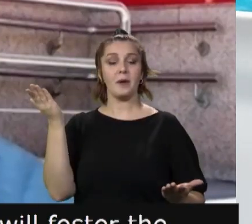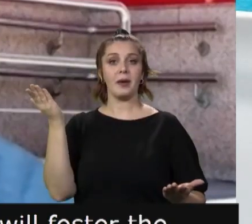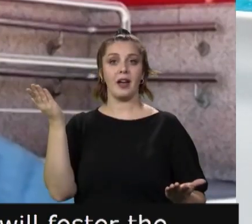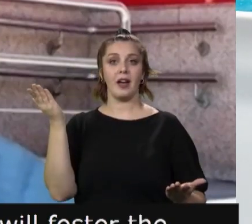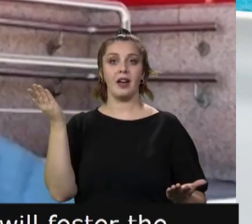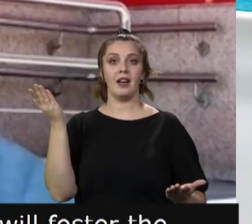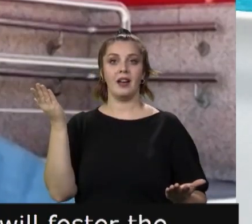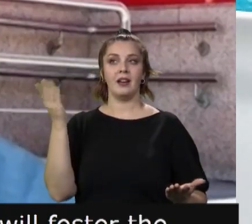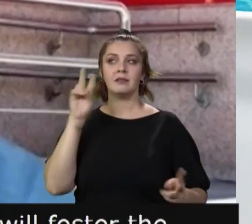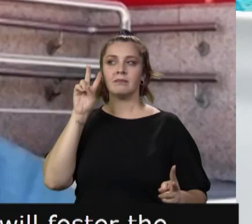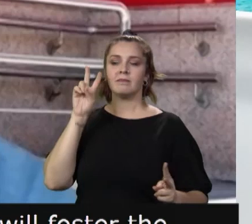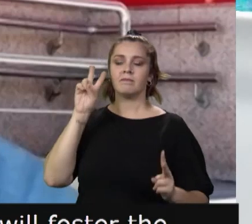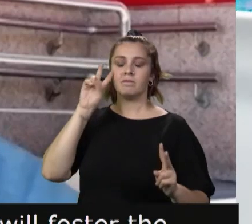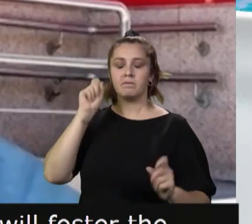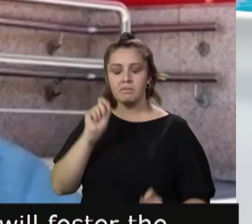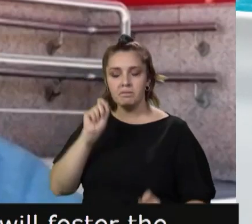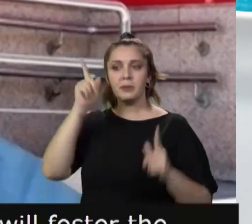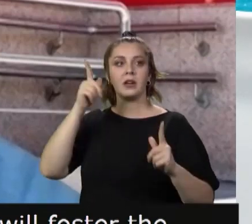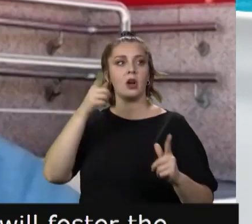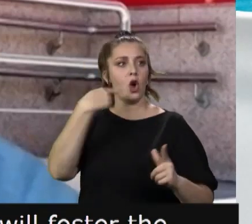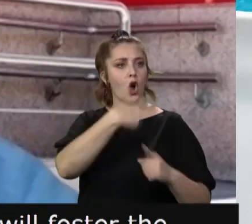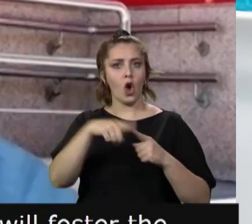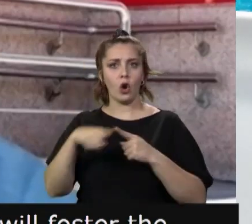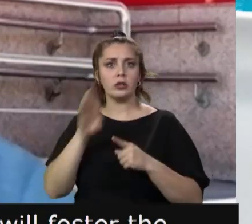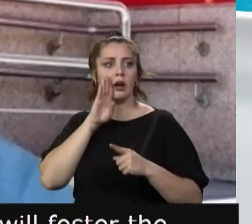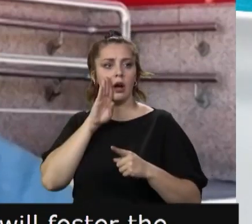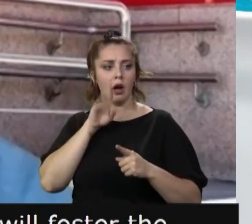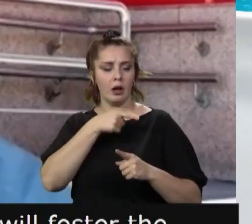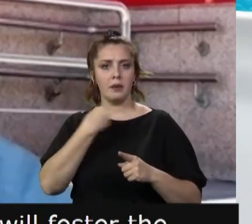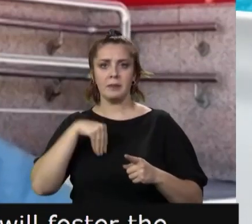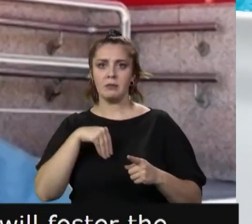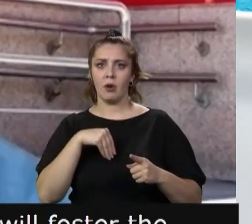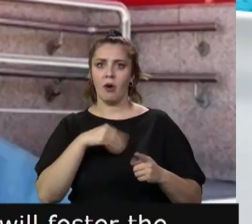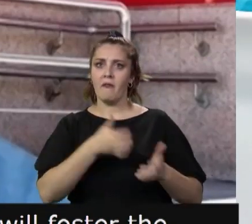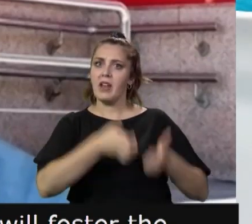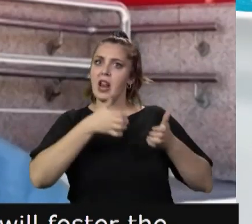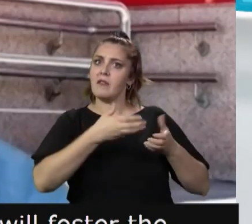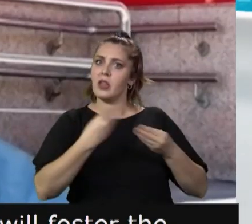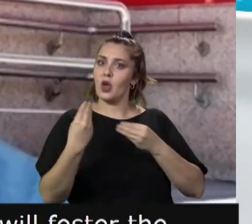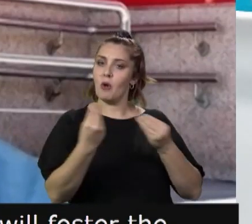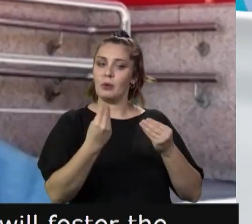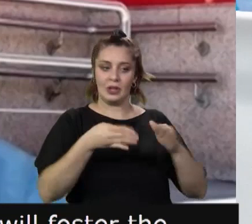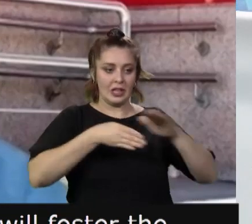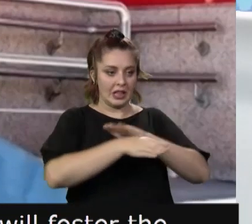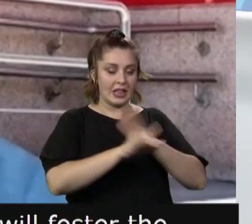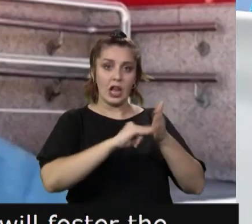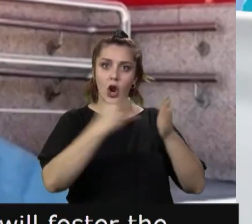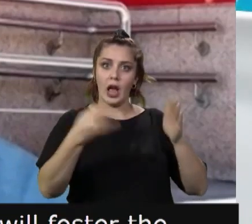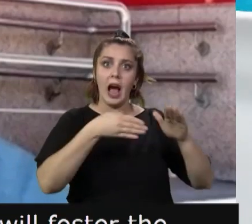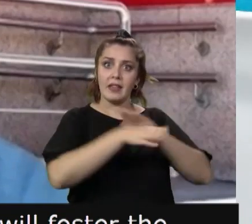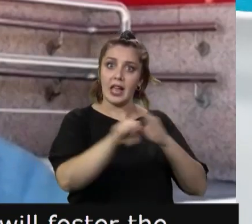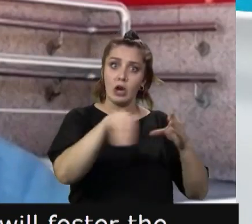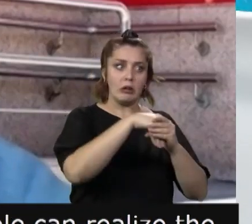European society as a whole can realize the benefits that generate